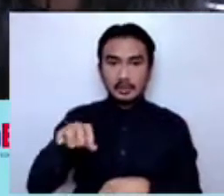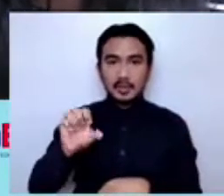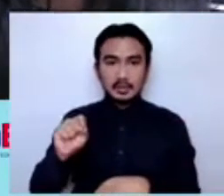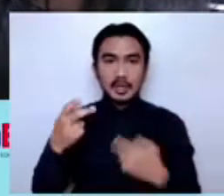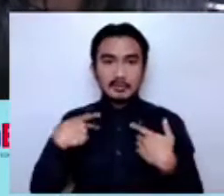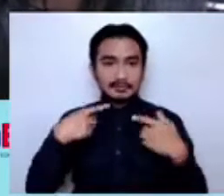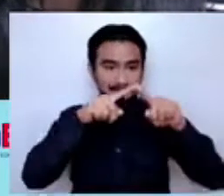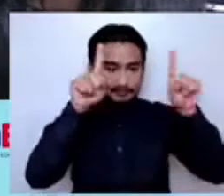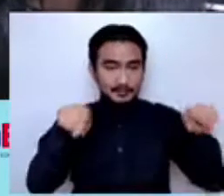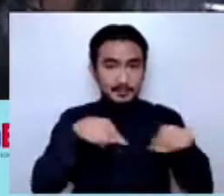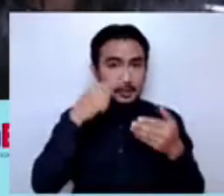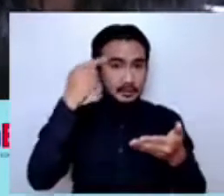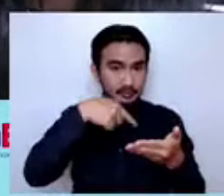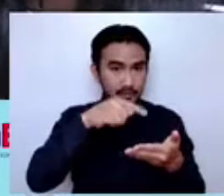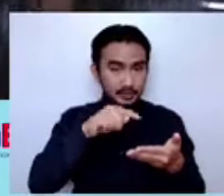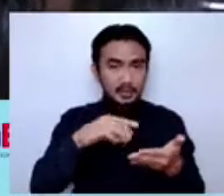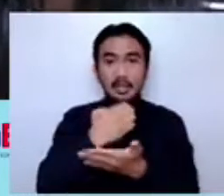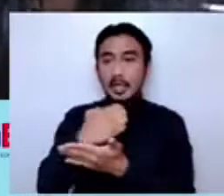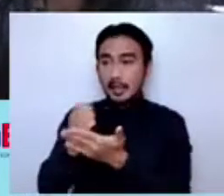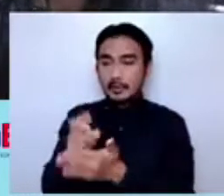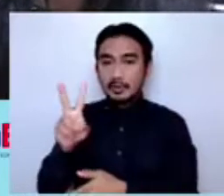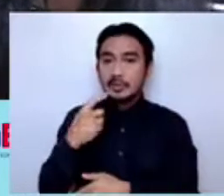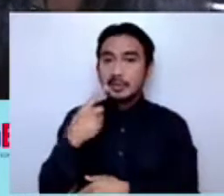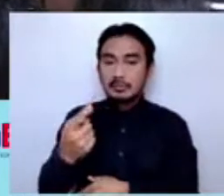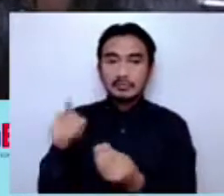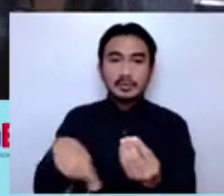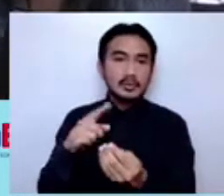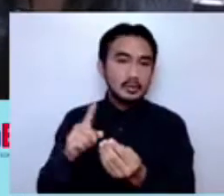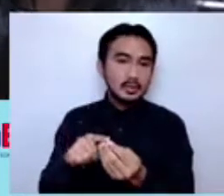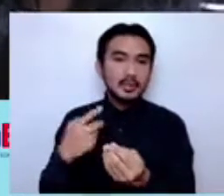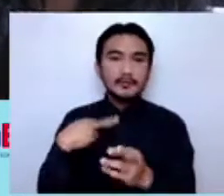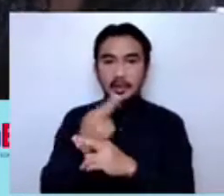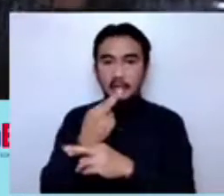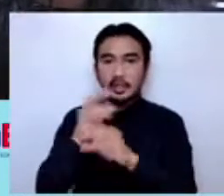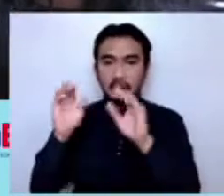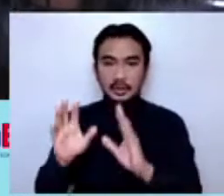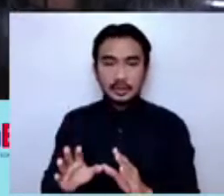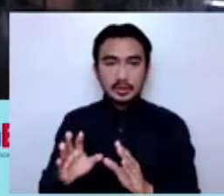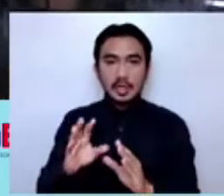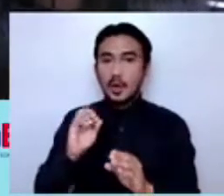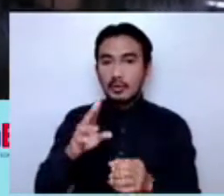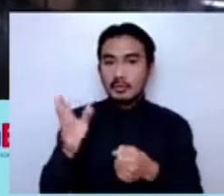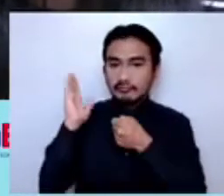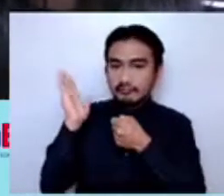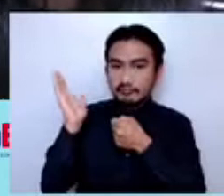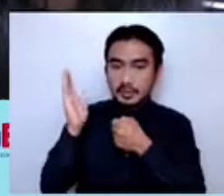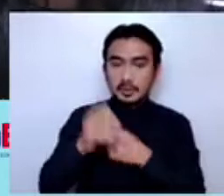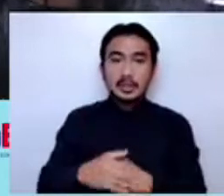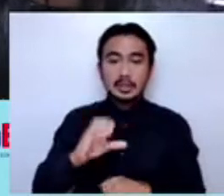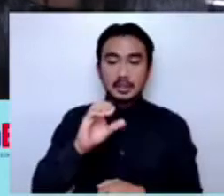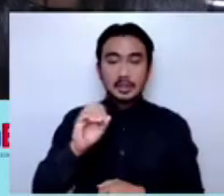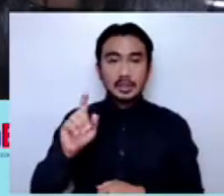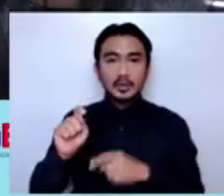episode 2, whether it was the discussion on the regular teachers or our teacher broadcasters, the COT RPMS